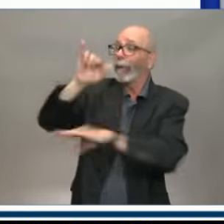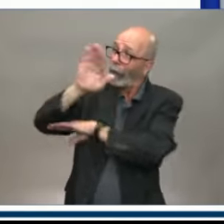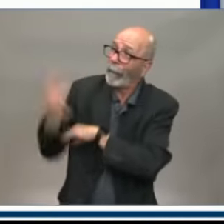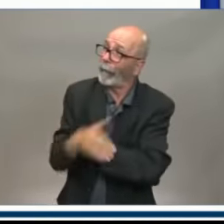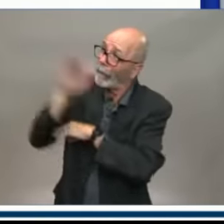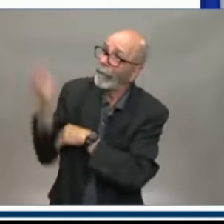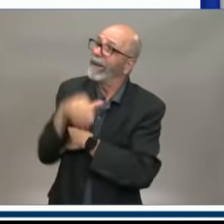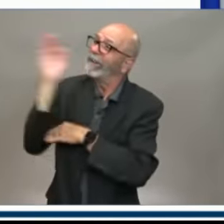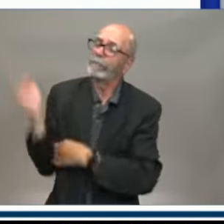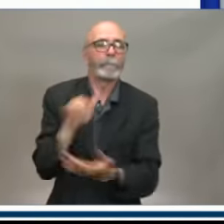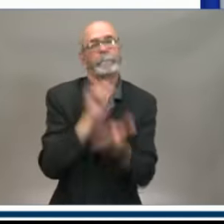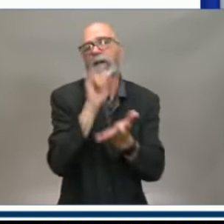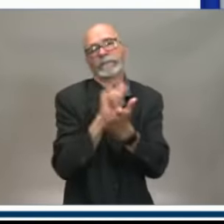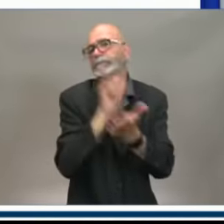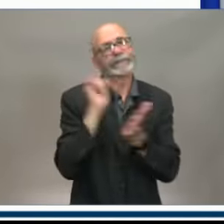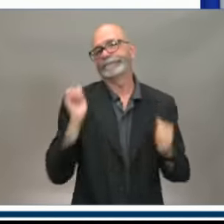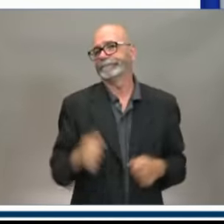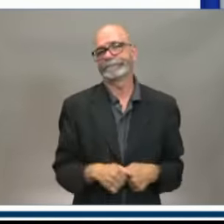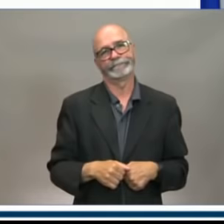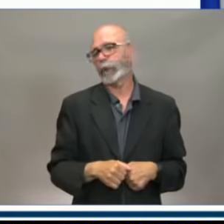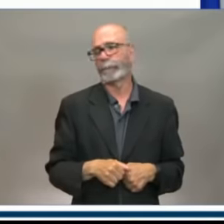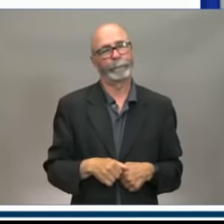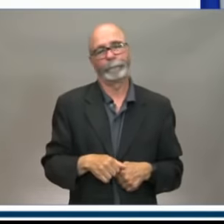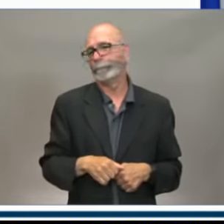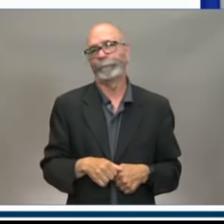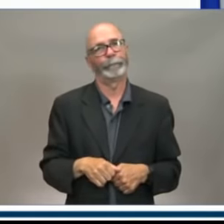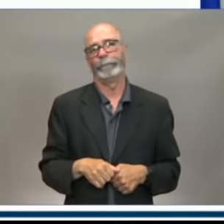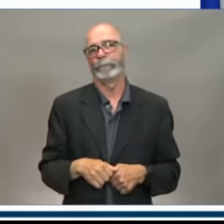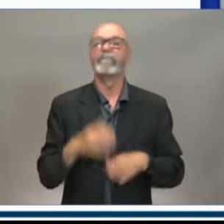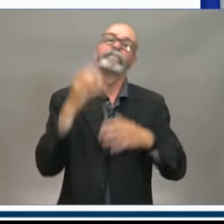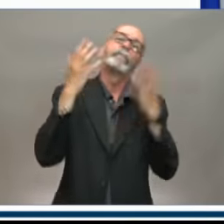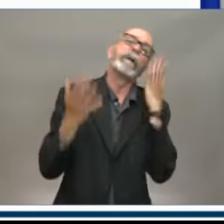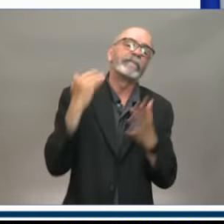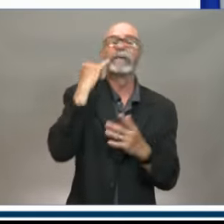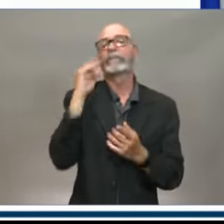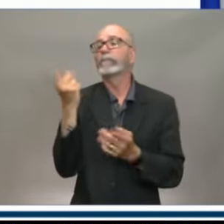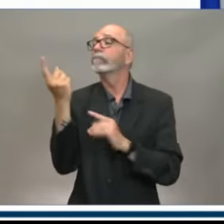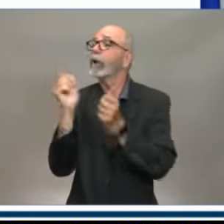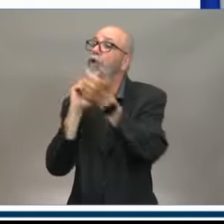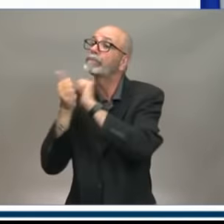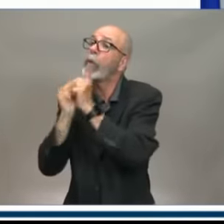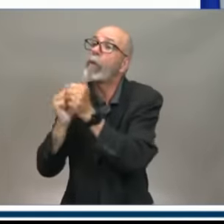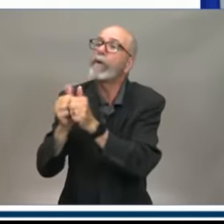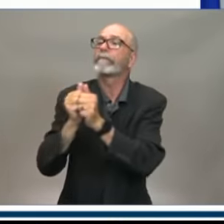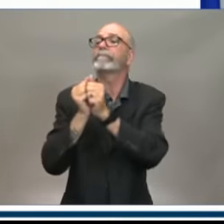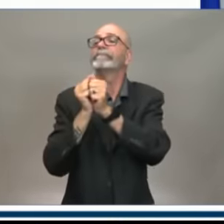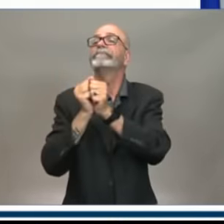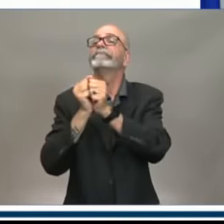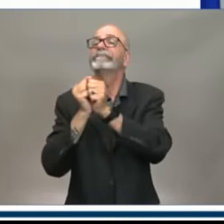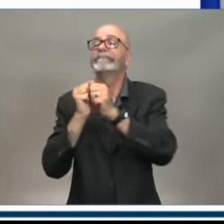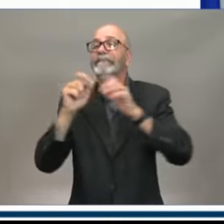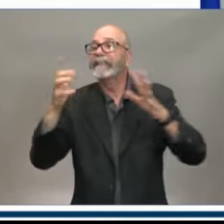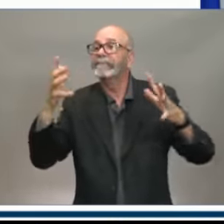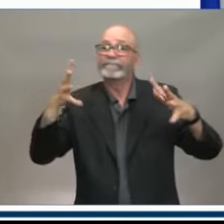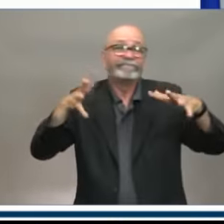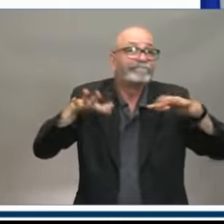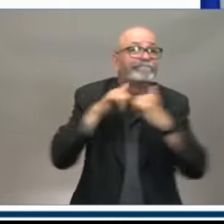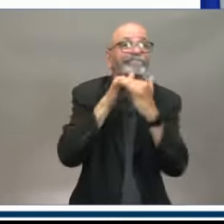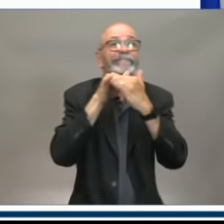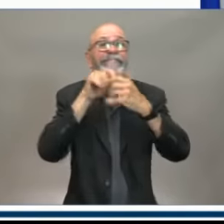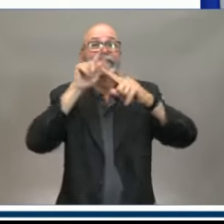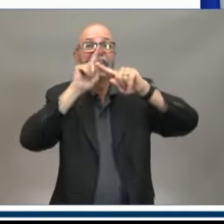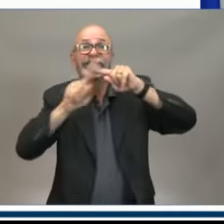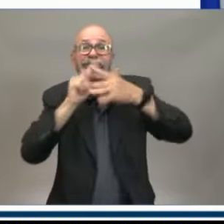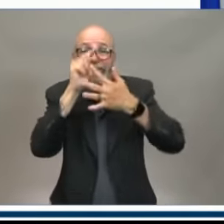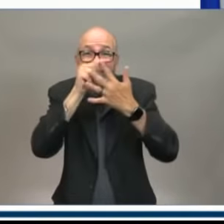year. Looking at probably competitive sports will be more challenging. What we're really looking at